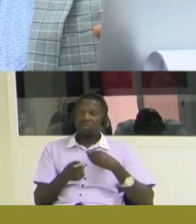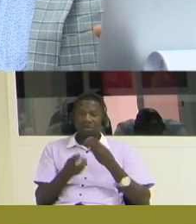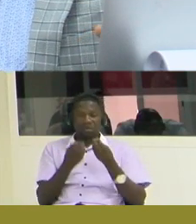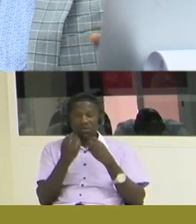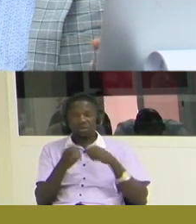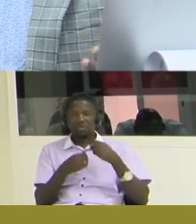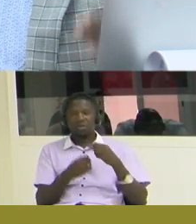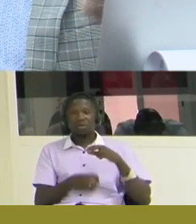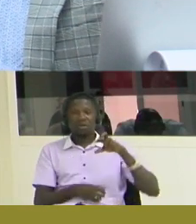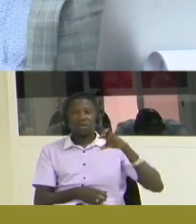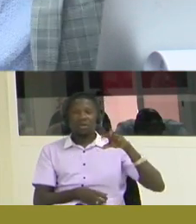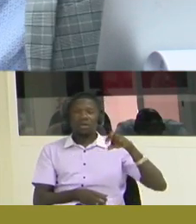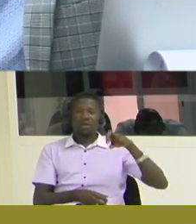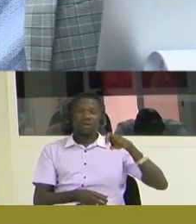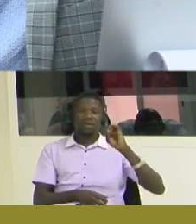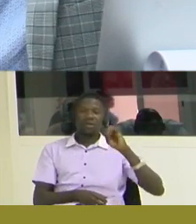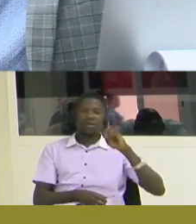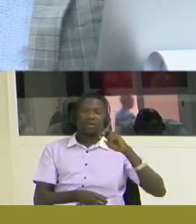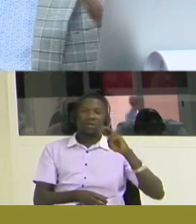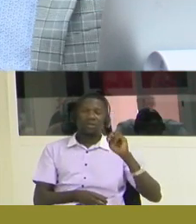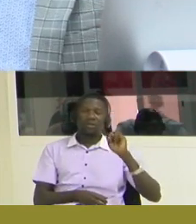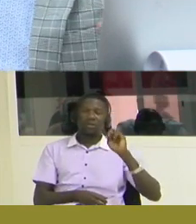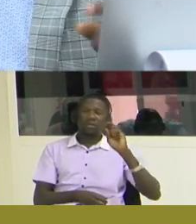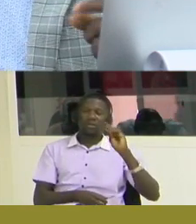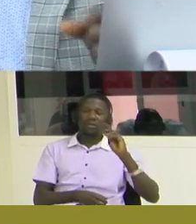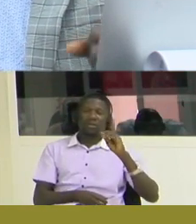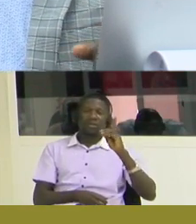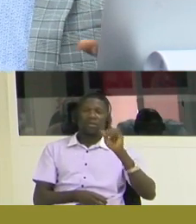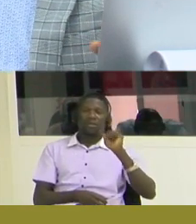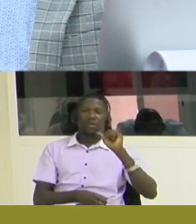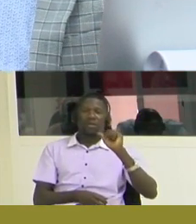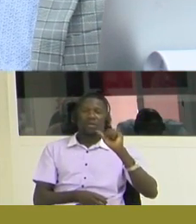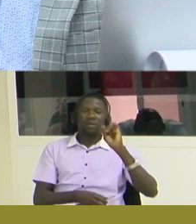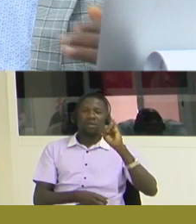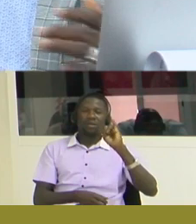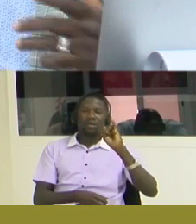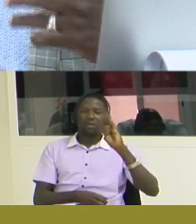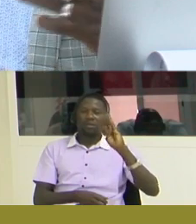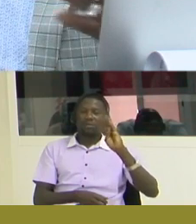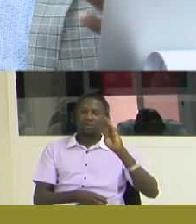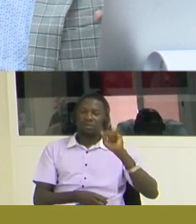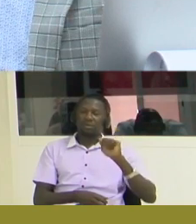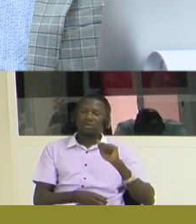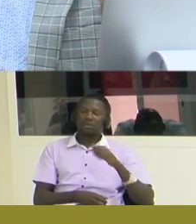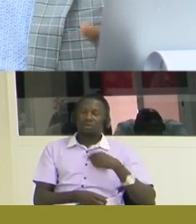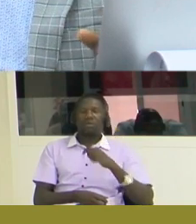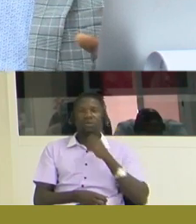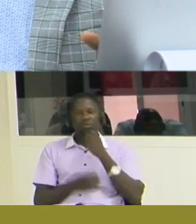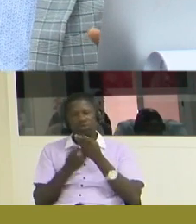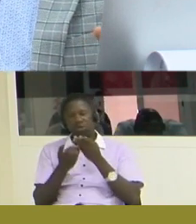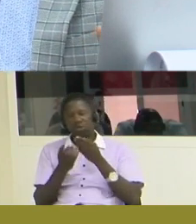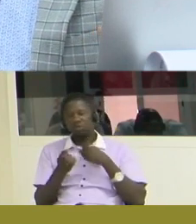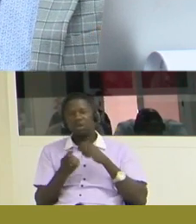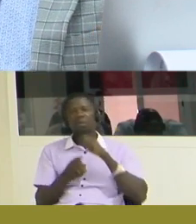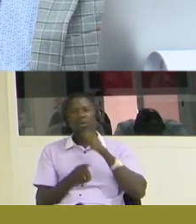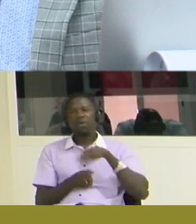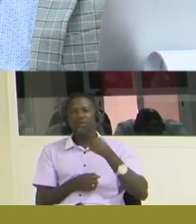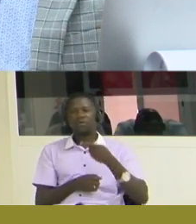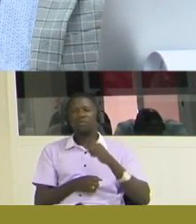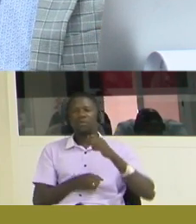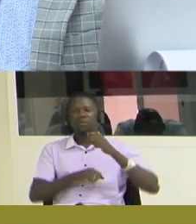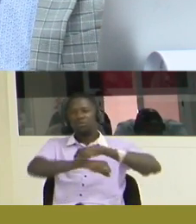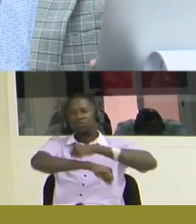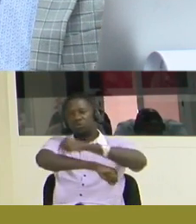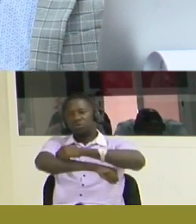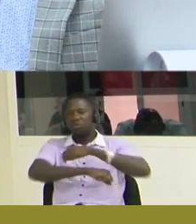of the the man from Jarrah soma there are a few people who died